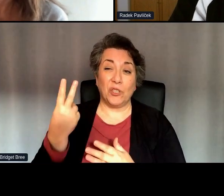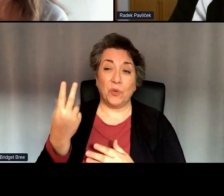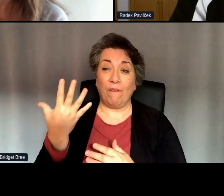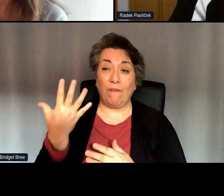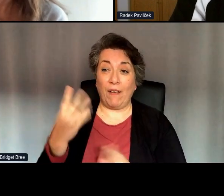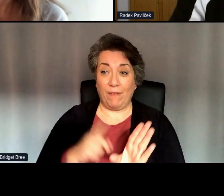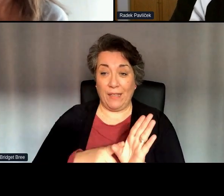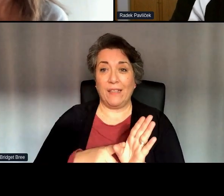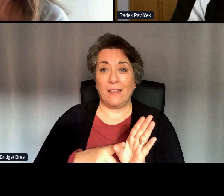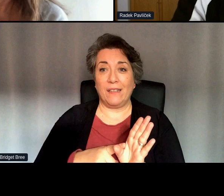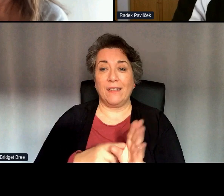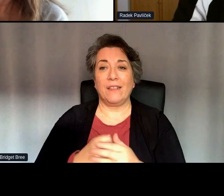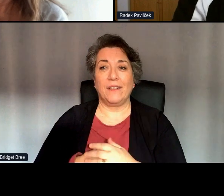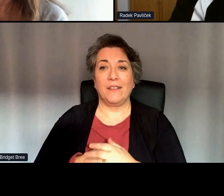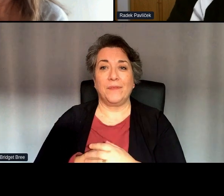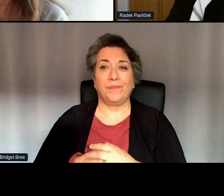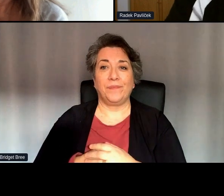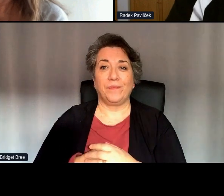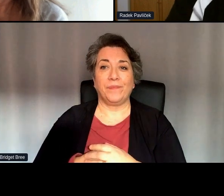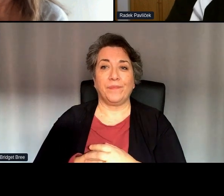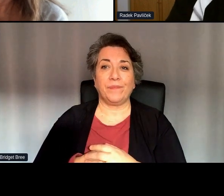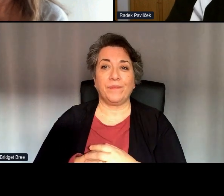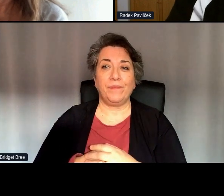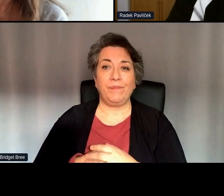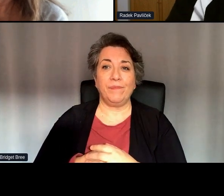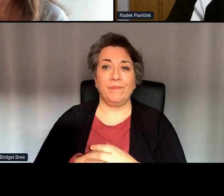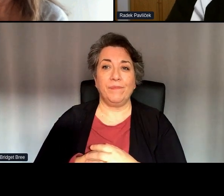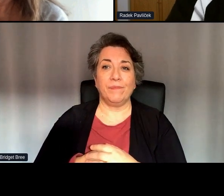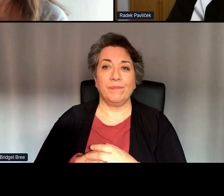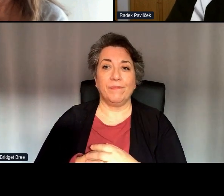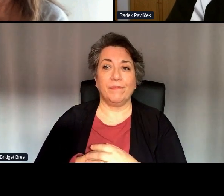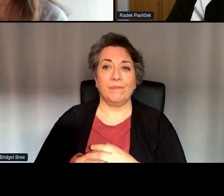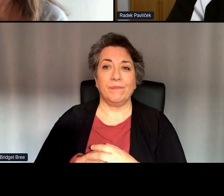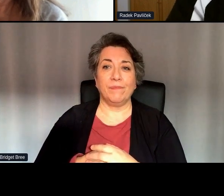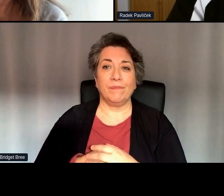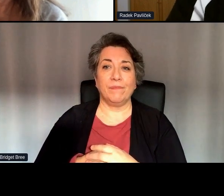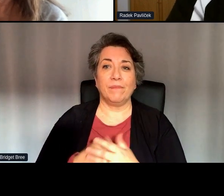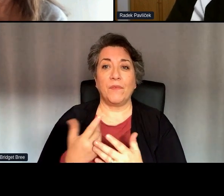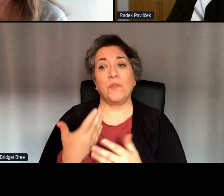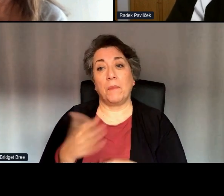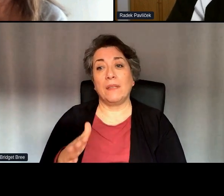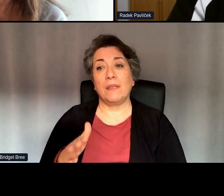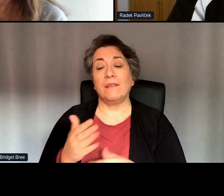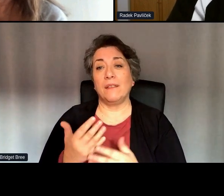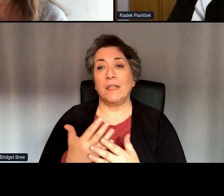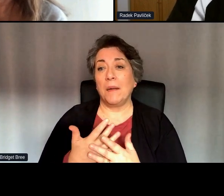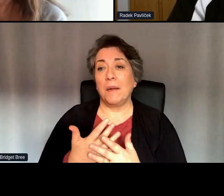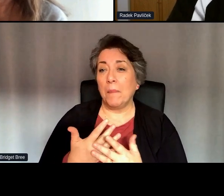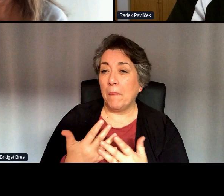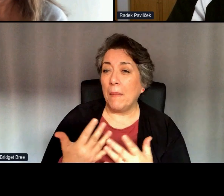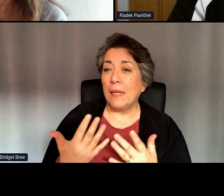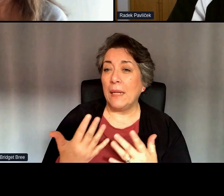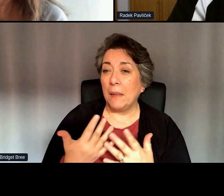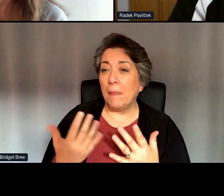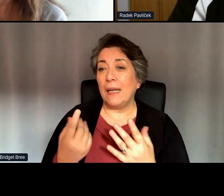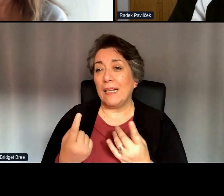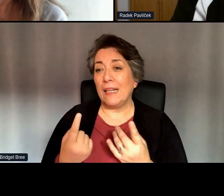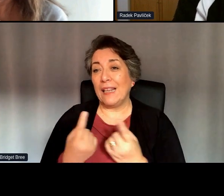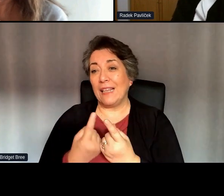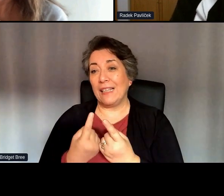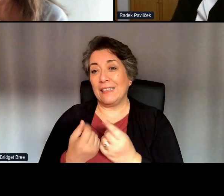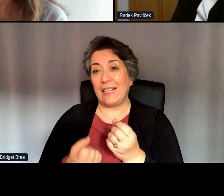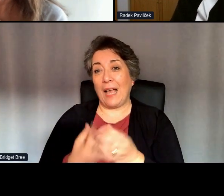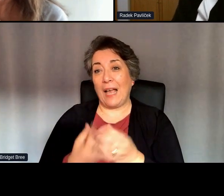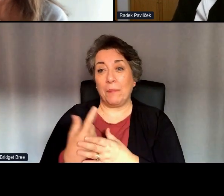years. So there were like many many things happened before